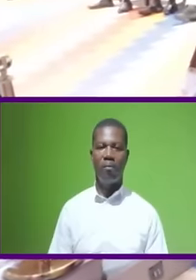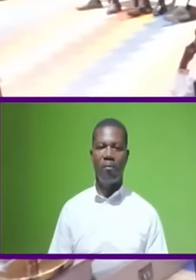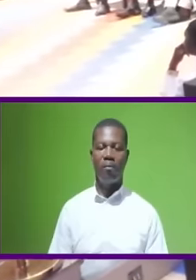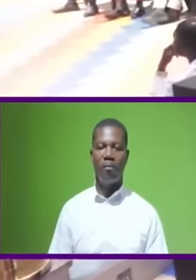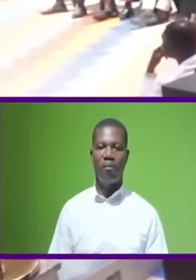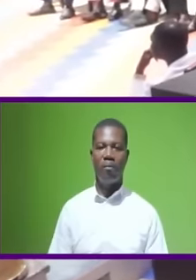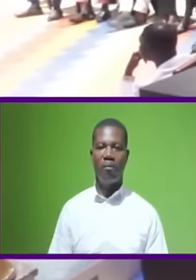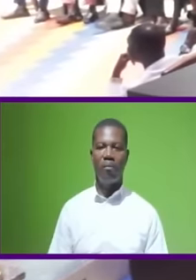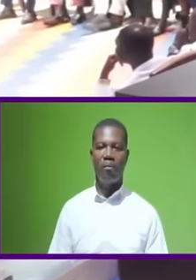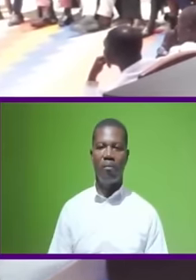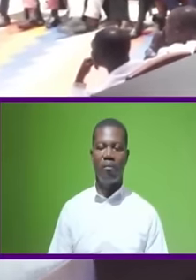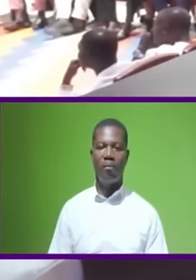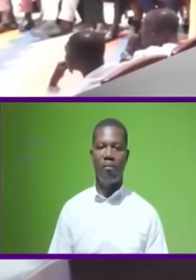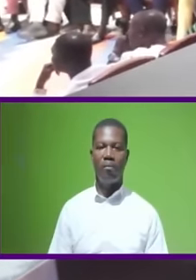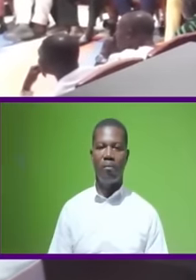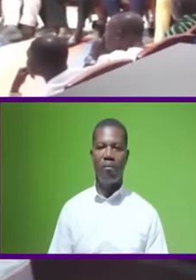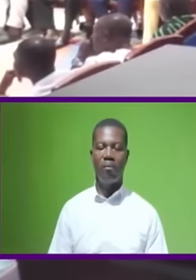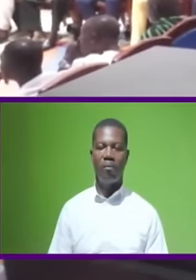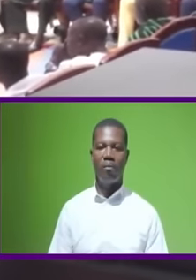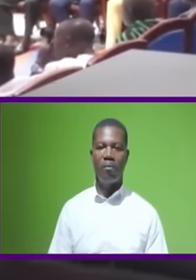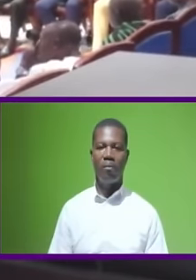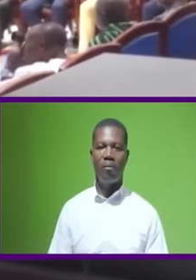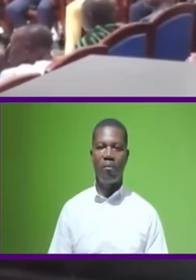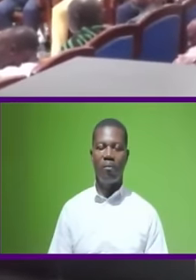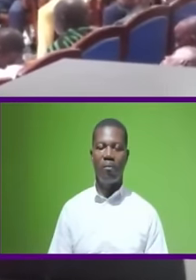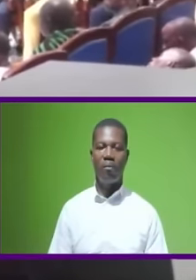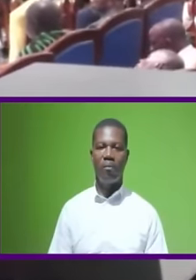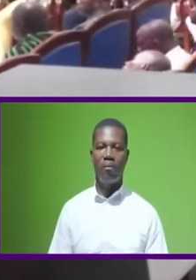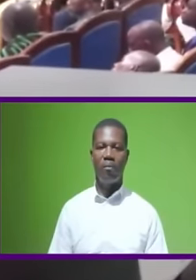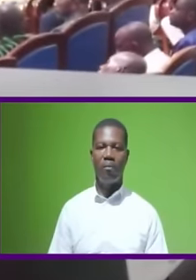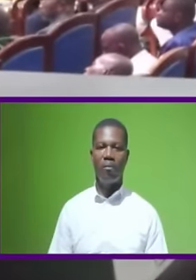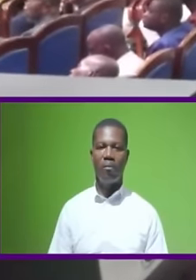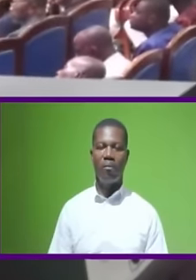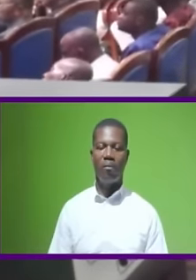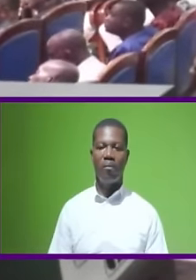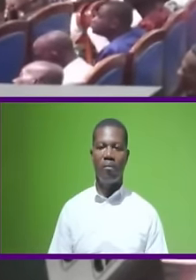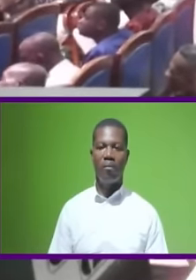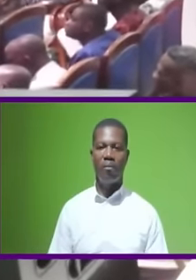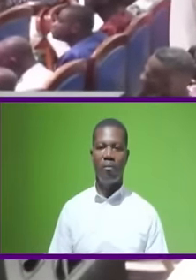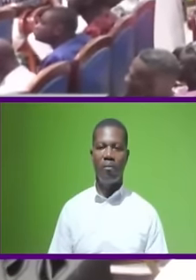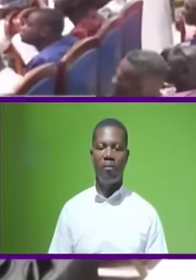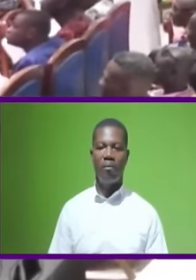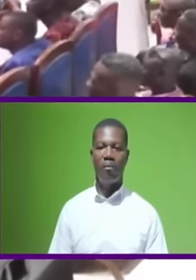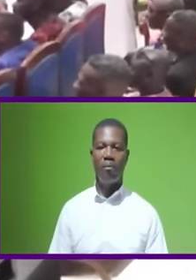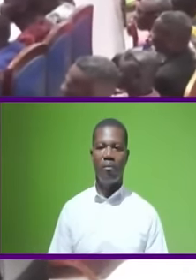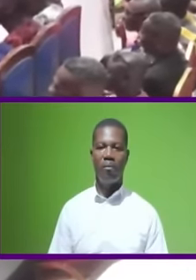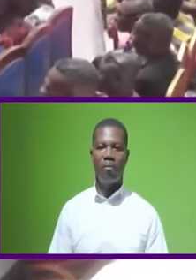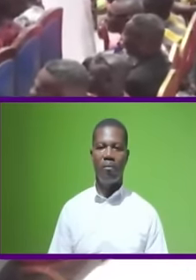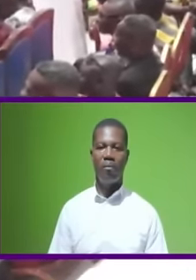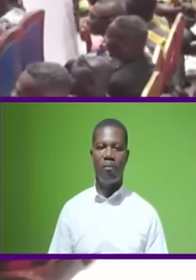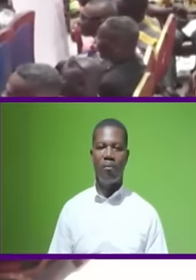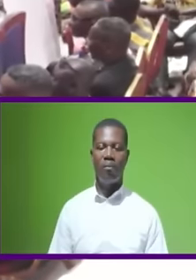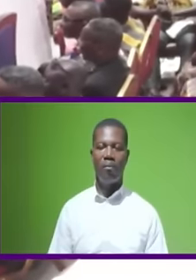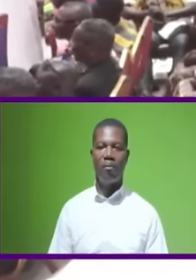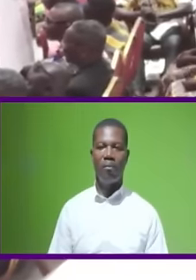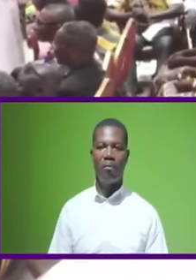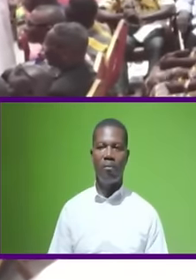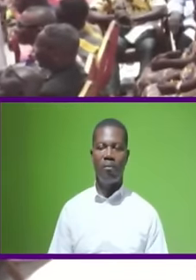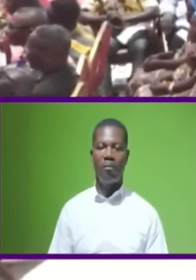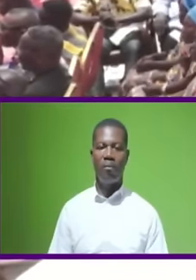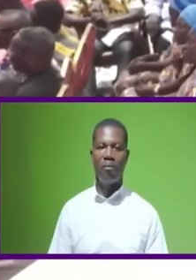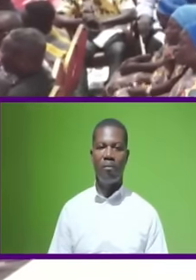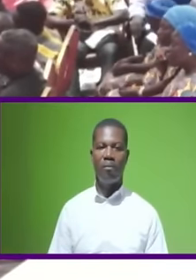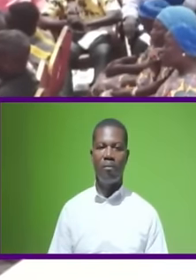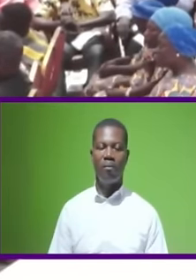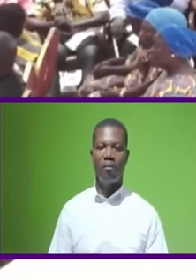So let's acquire a land. This person is a mason. This is a carpenter and a steel bender. So that together we can put